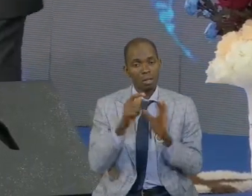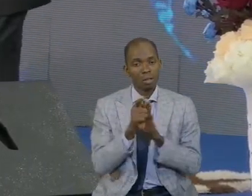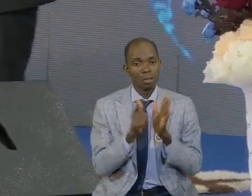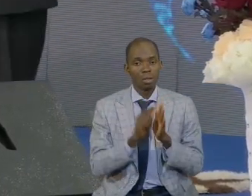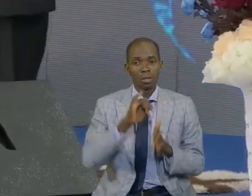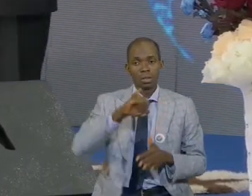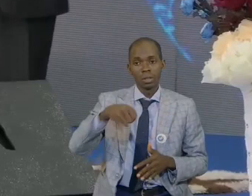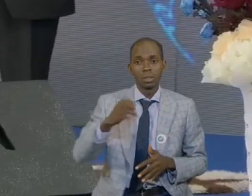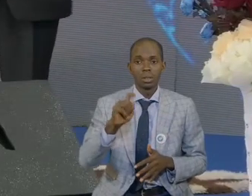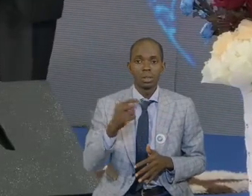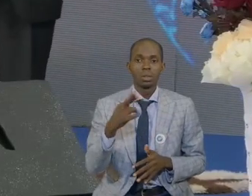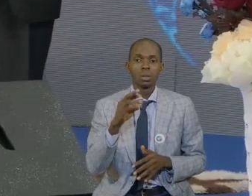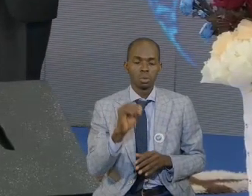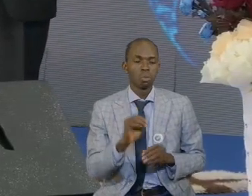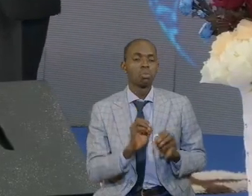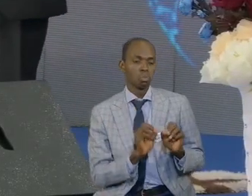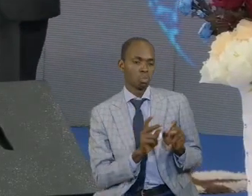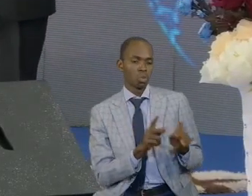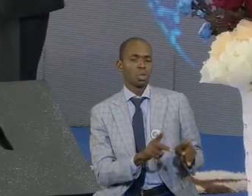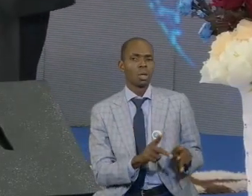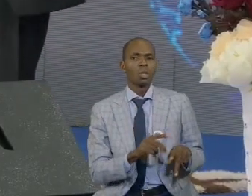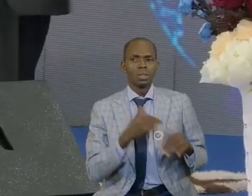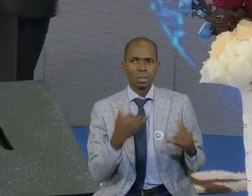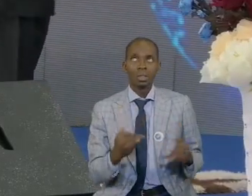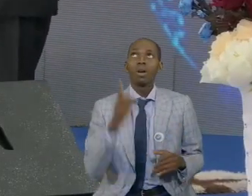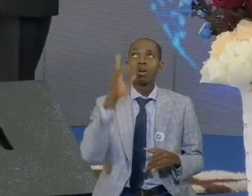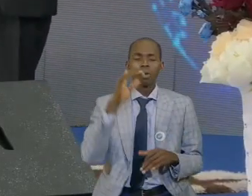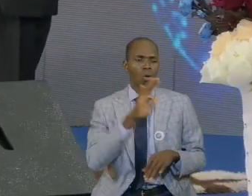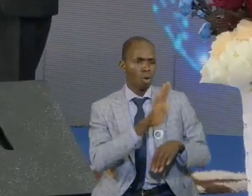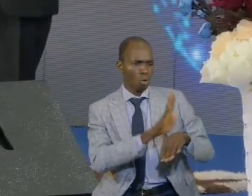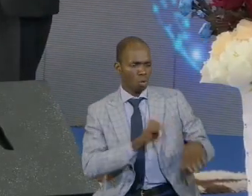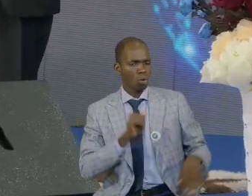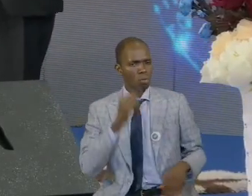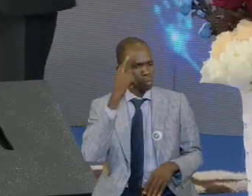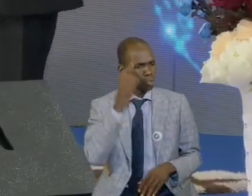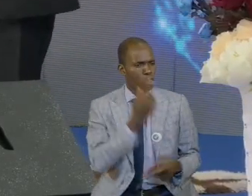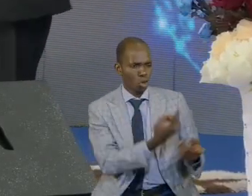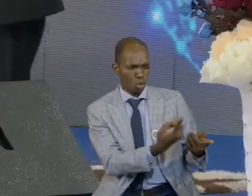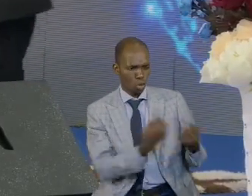Moses, come on, I want to give you a new assignment.